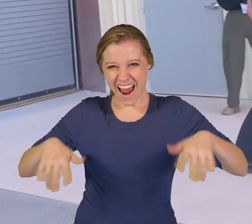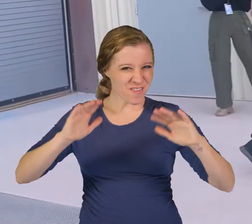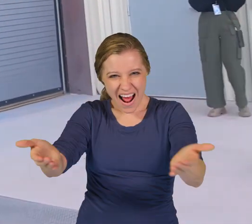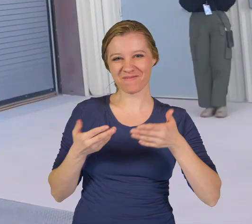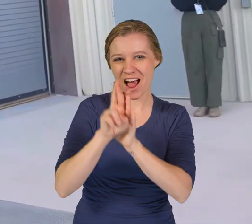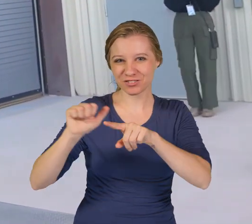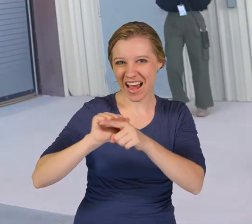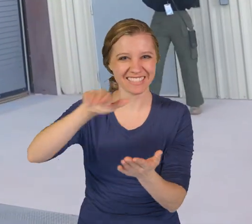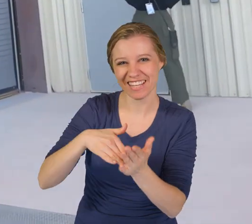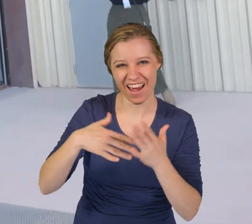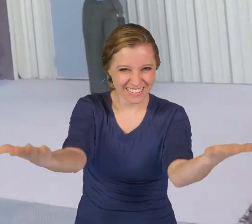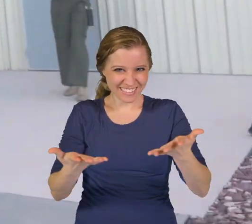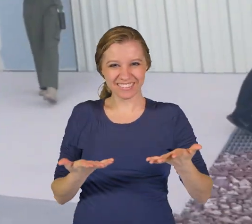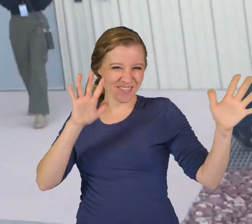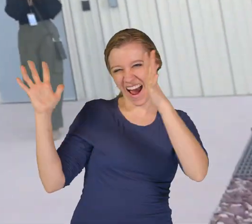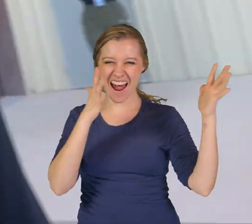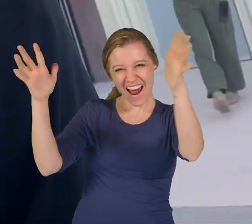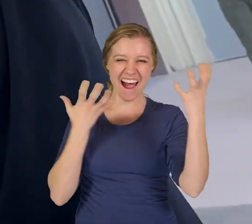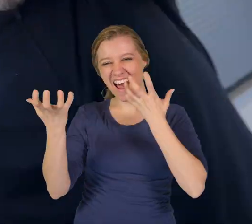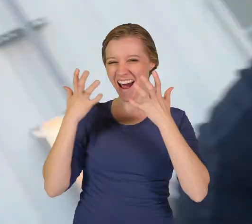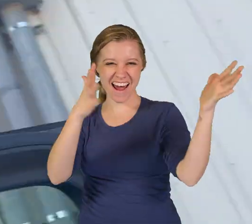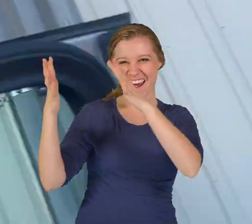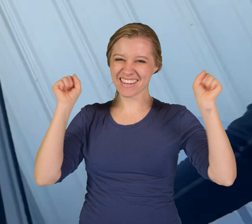morning, astronauts. Welcome to the Astronaut Training Center.